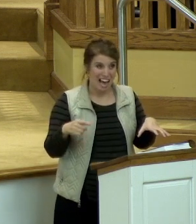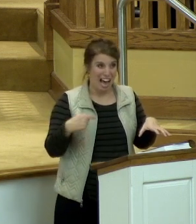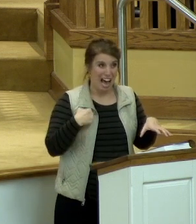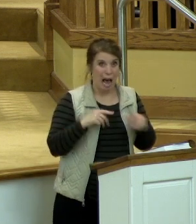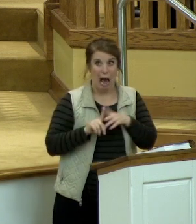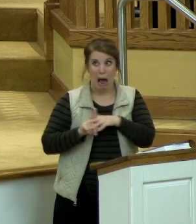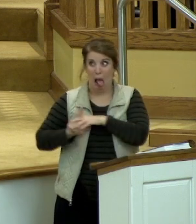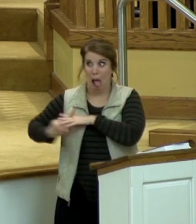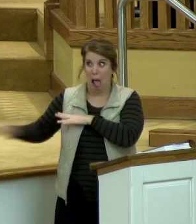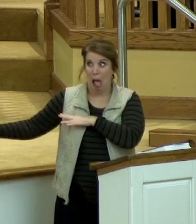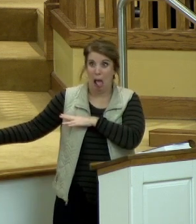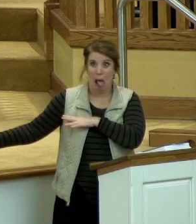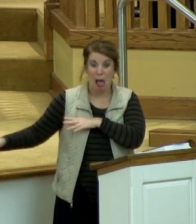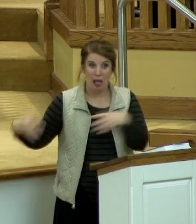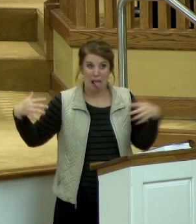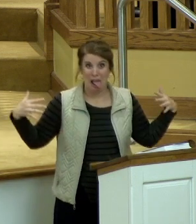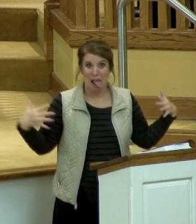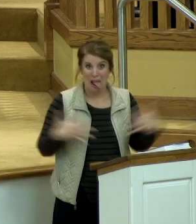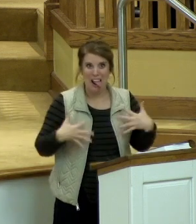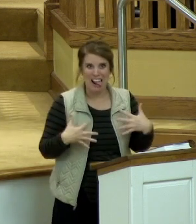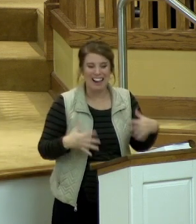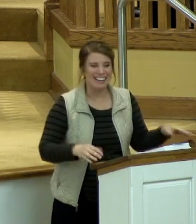away.